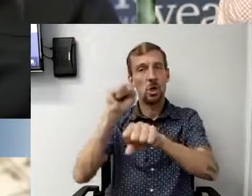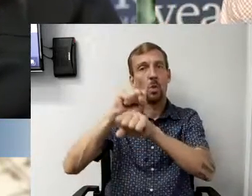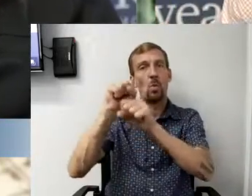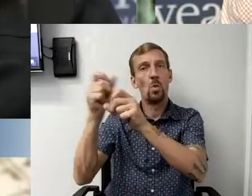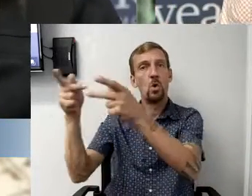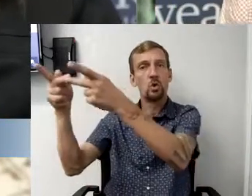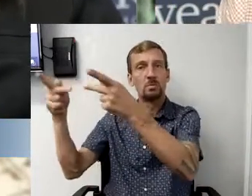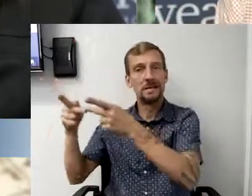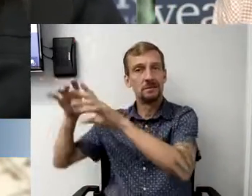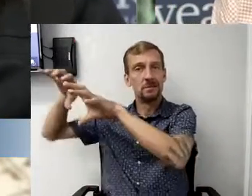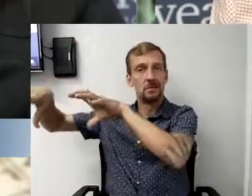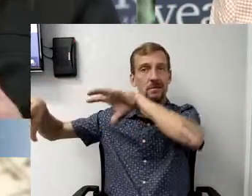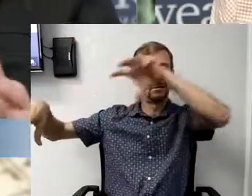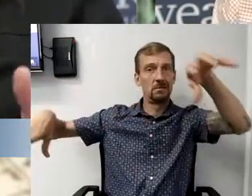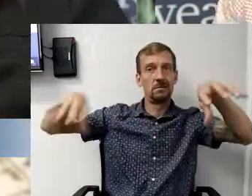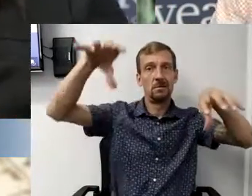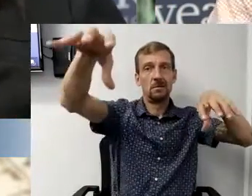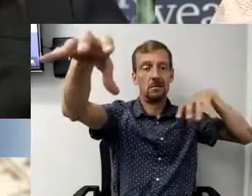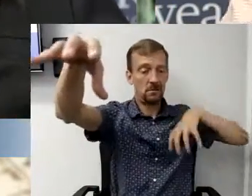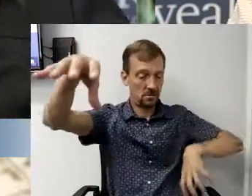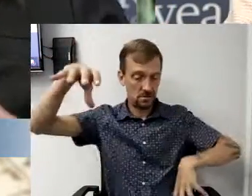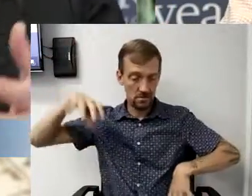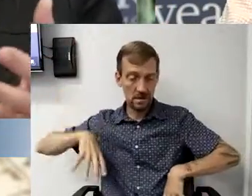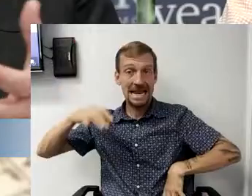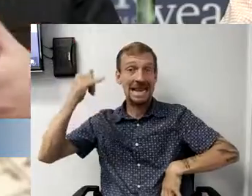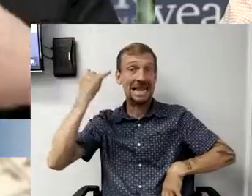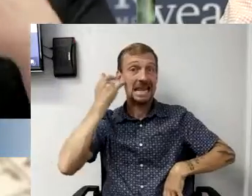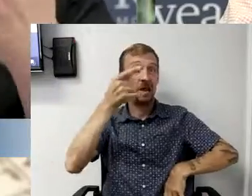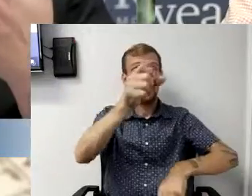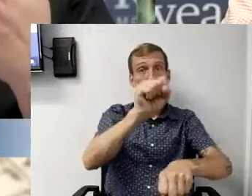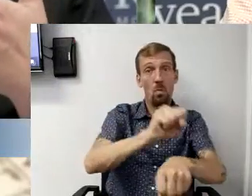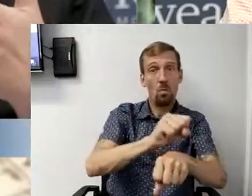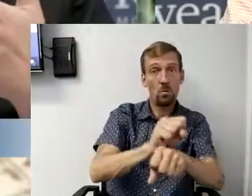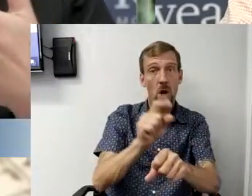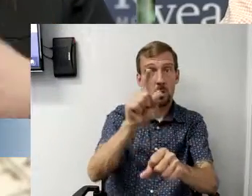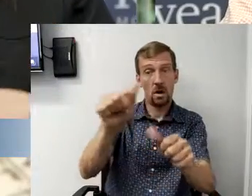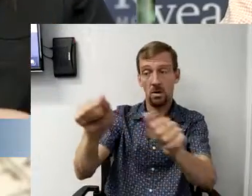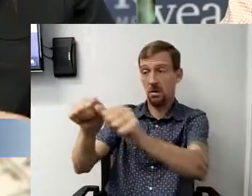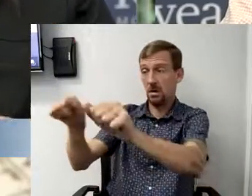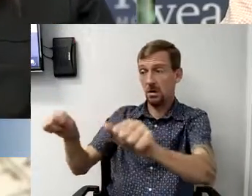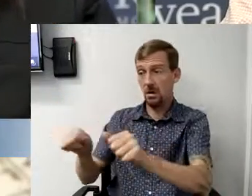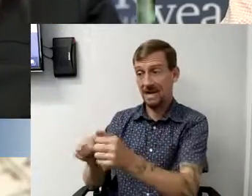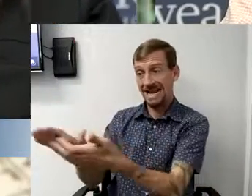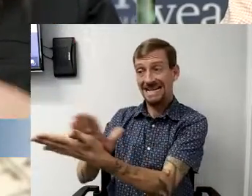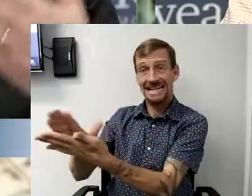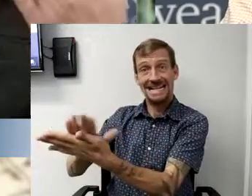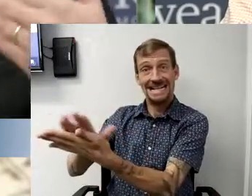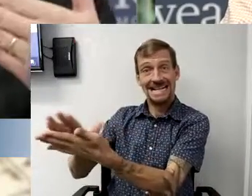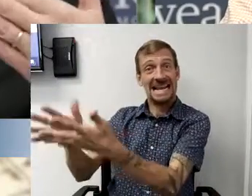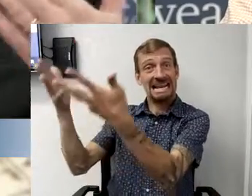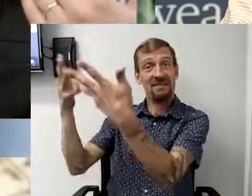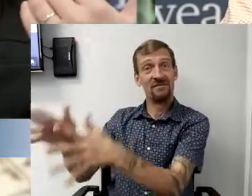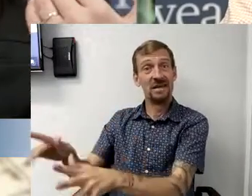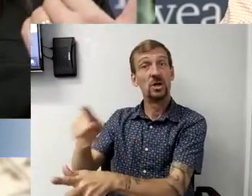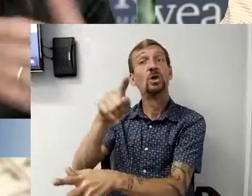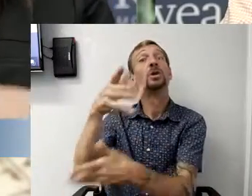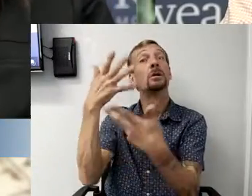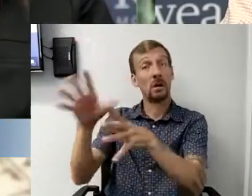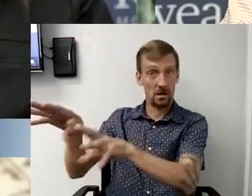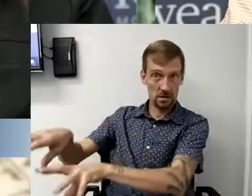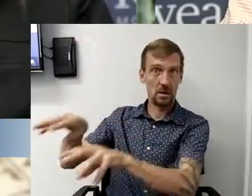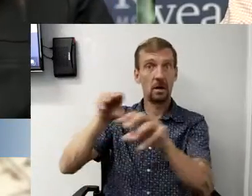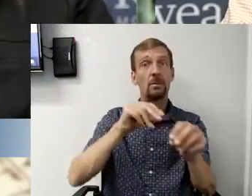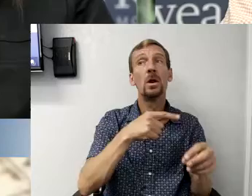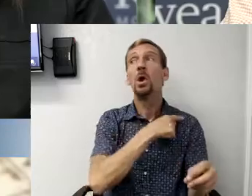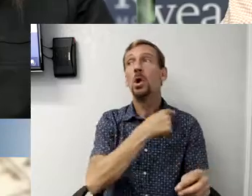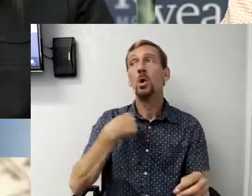other, that they have their own space and they clean it down afterward, and that's the expectation that they always have the masks on. And we do shields in our